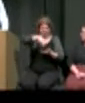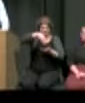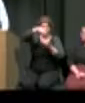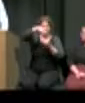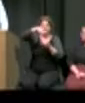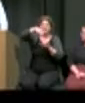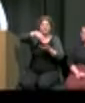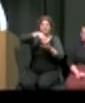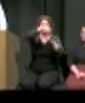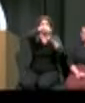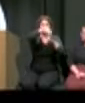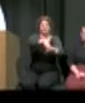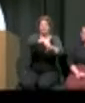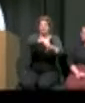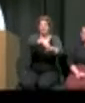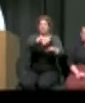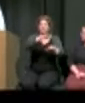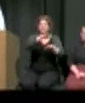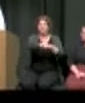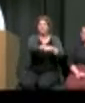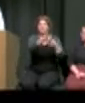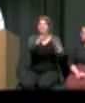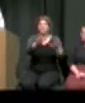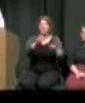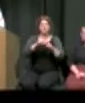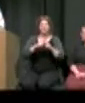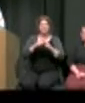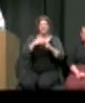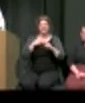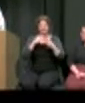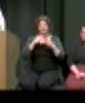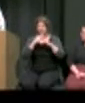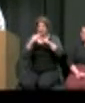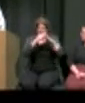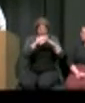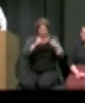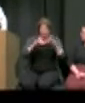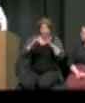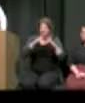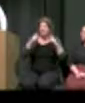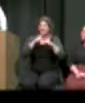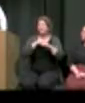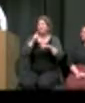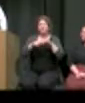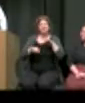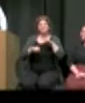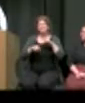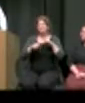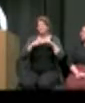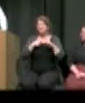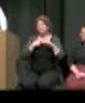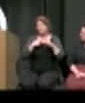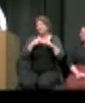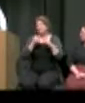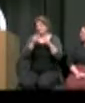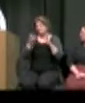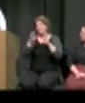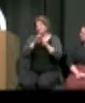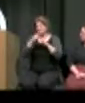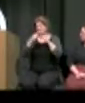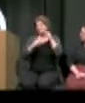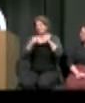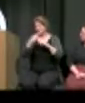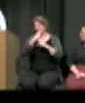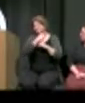in. So we couldn't do that with all the obstructions. So here are a couple more pictures of just building it. This is